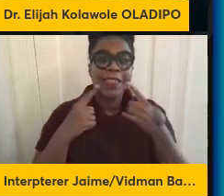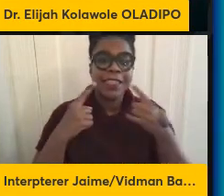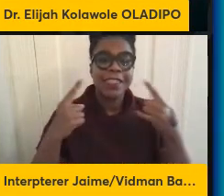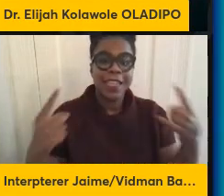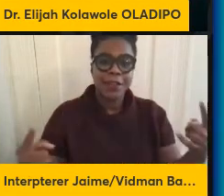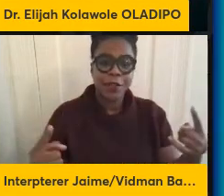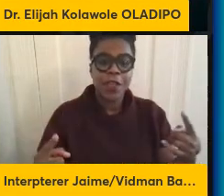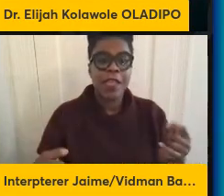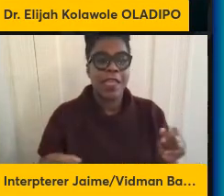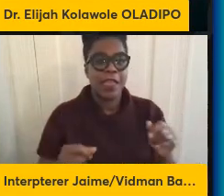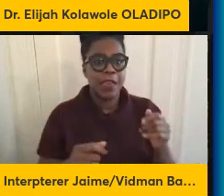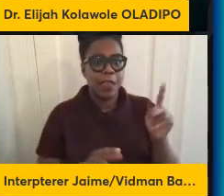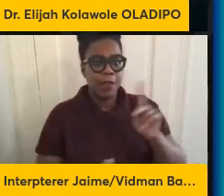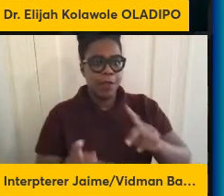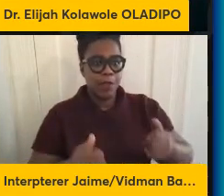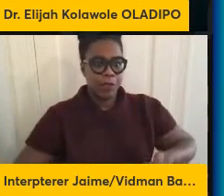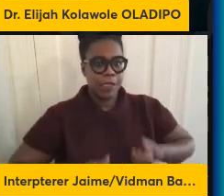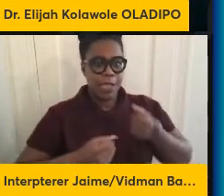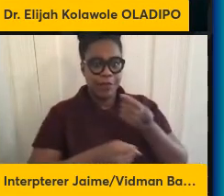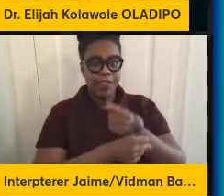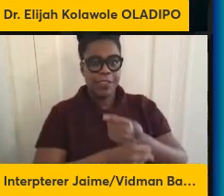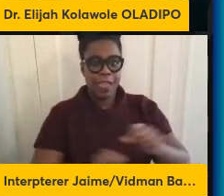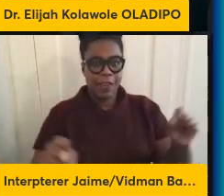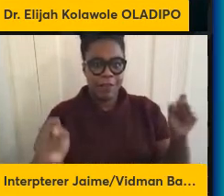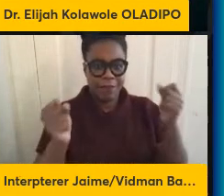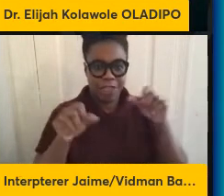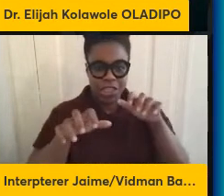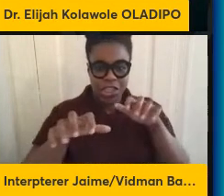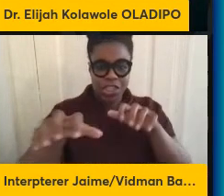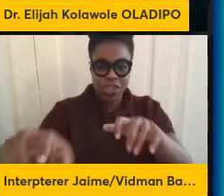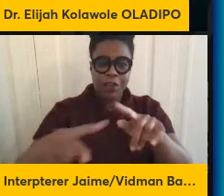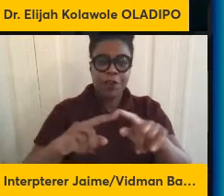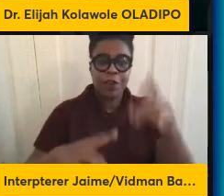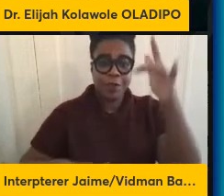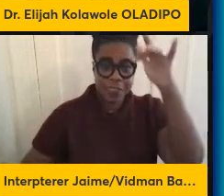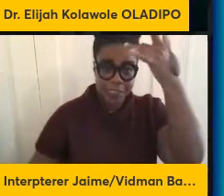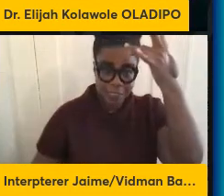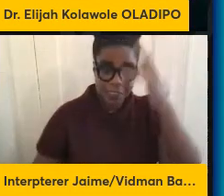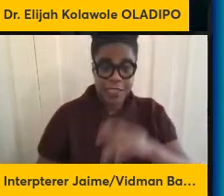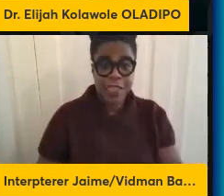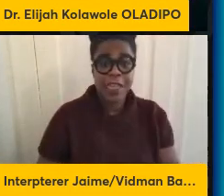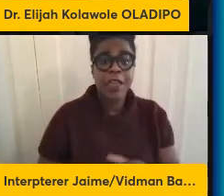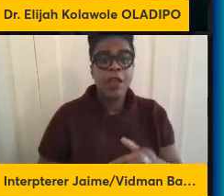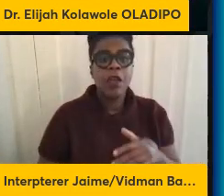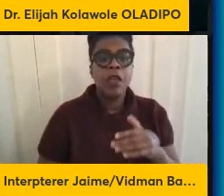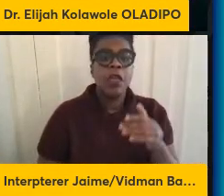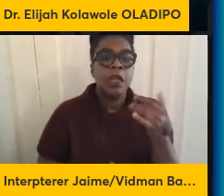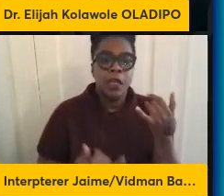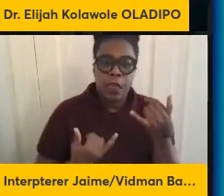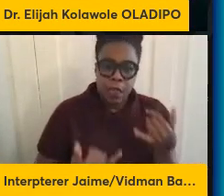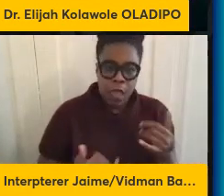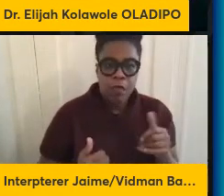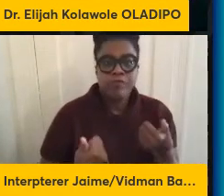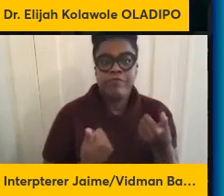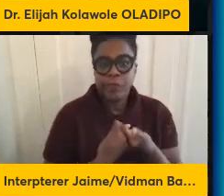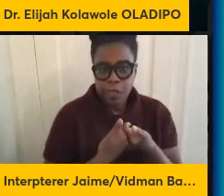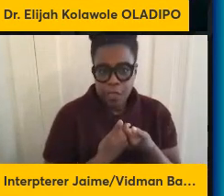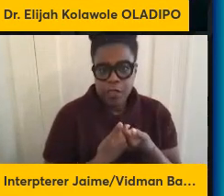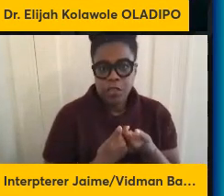saving millions against different form of diseases. Now, we have some challenges with